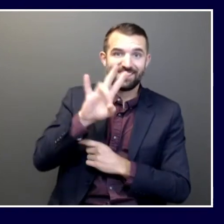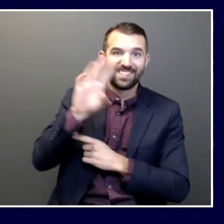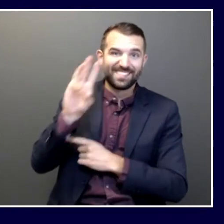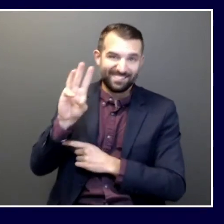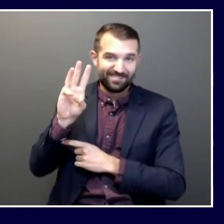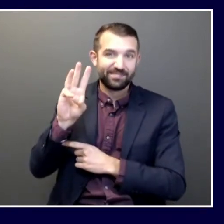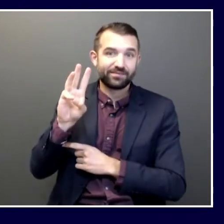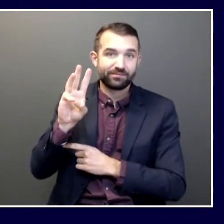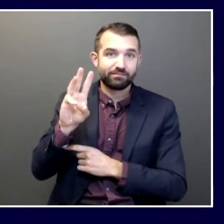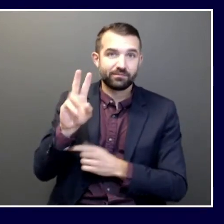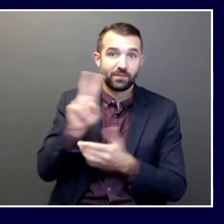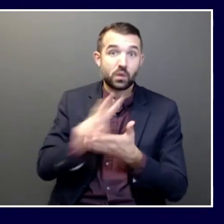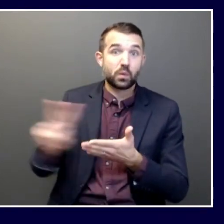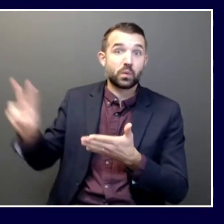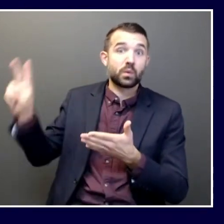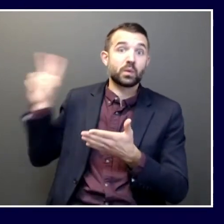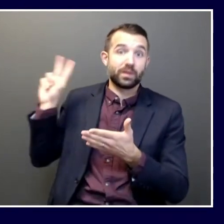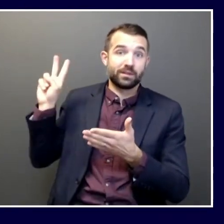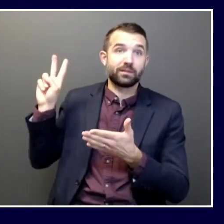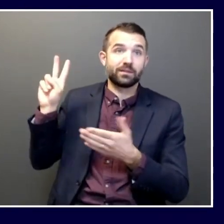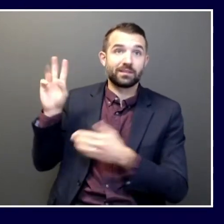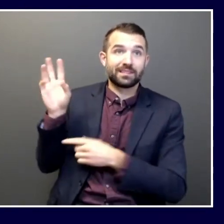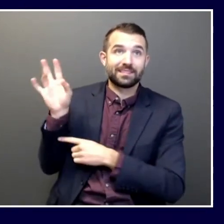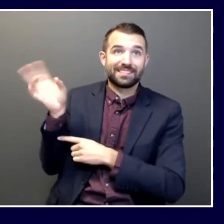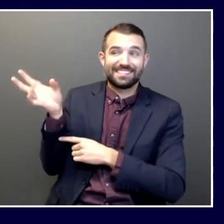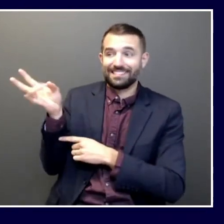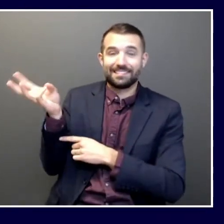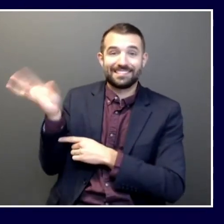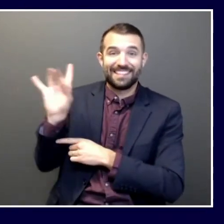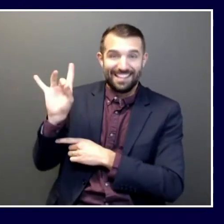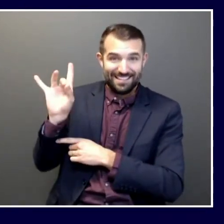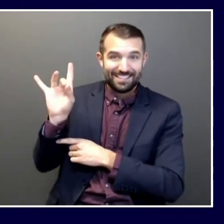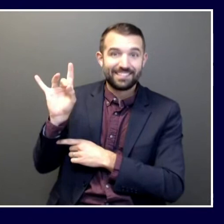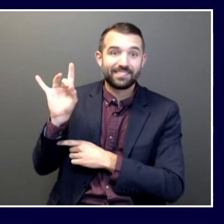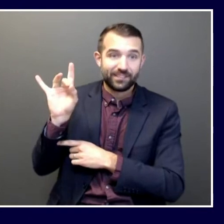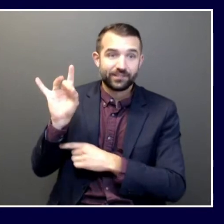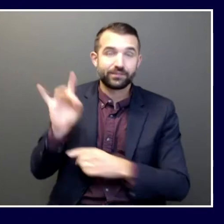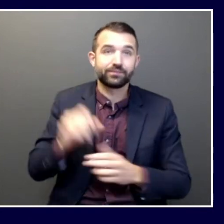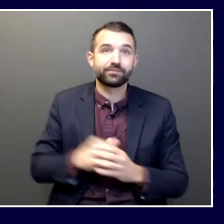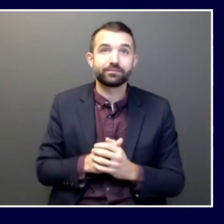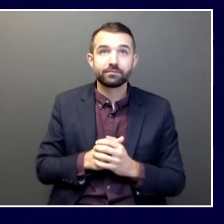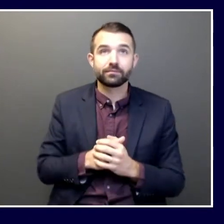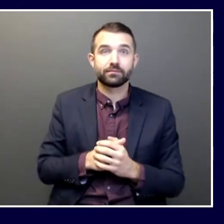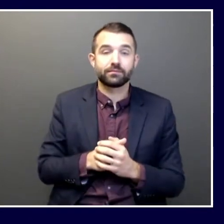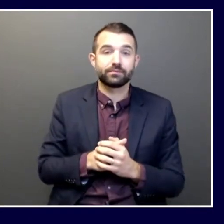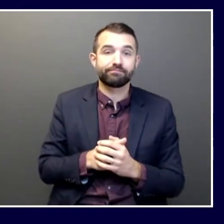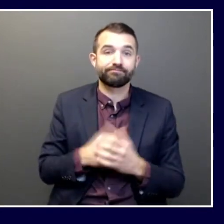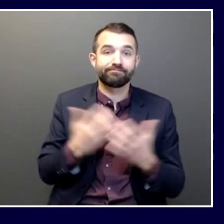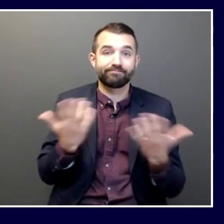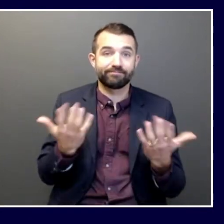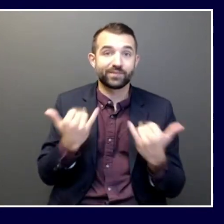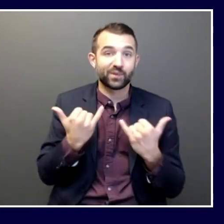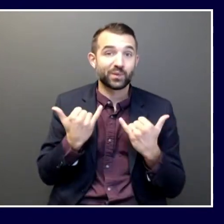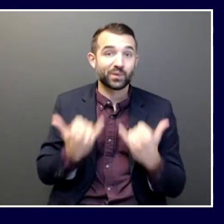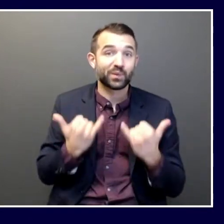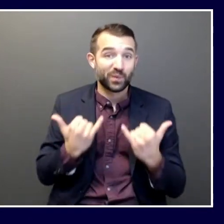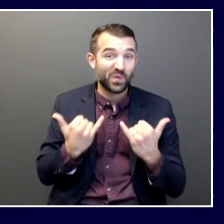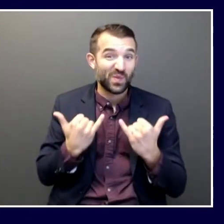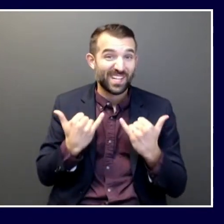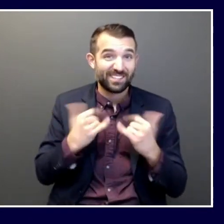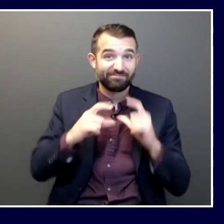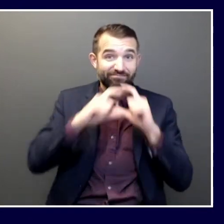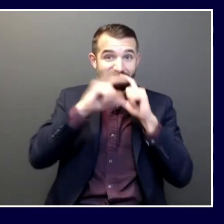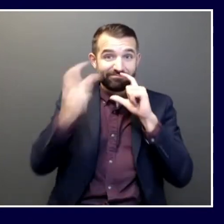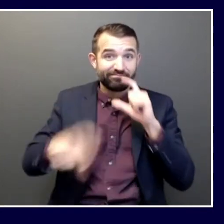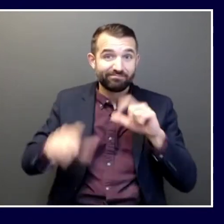that number stood at 68 people in an ICU bed. And right now in Maine, 37 people are